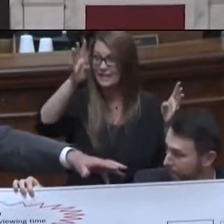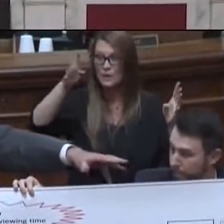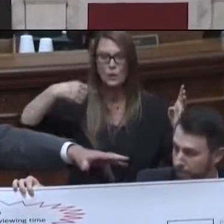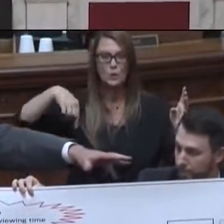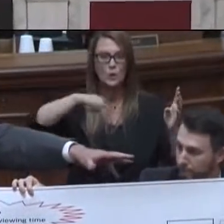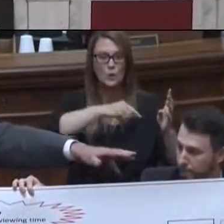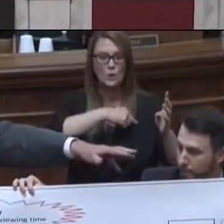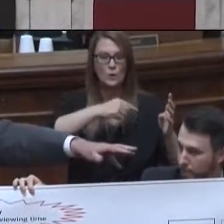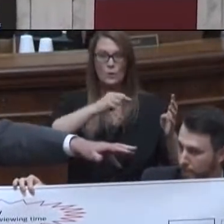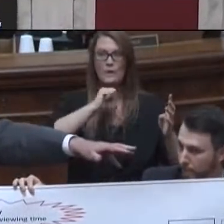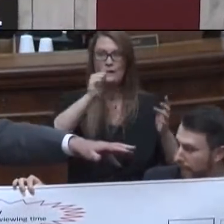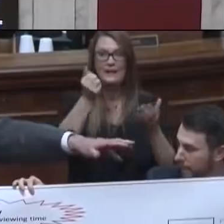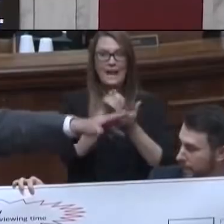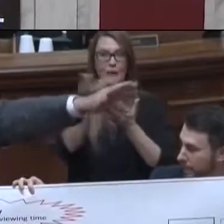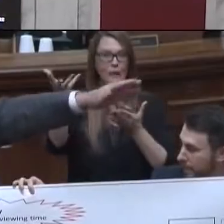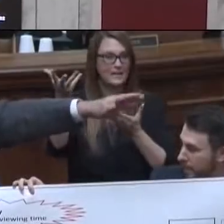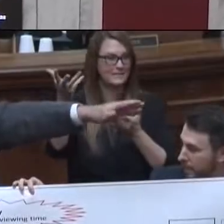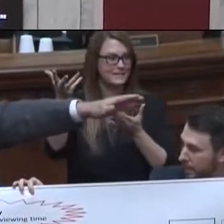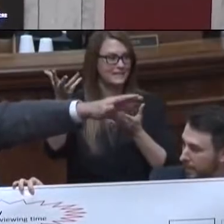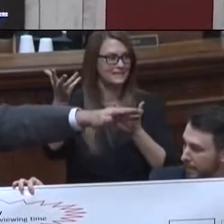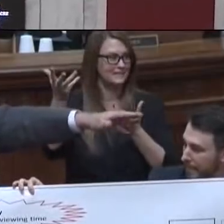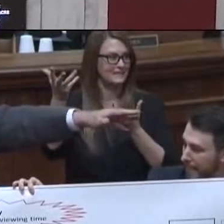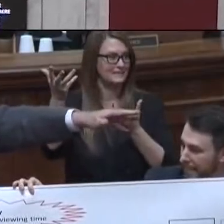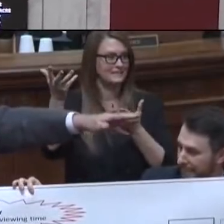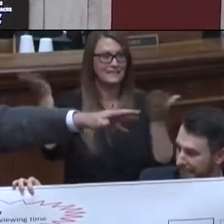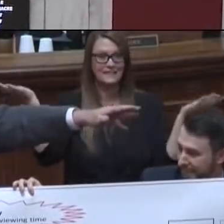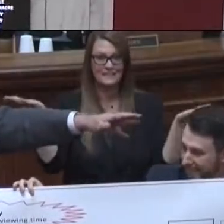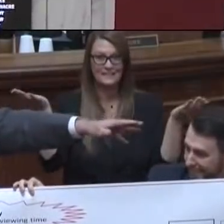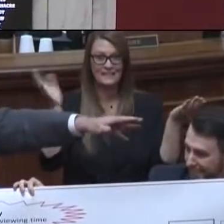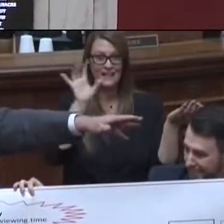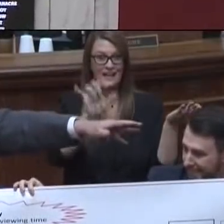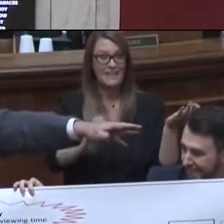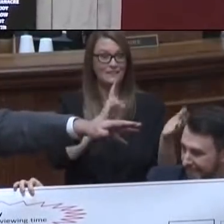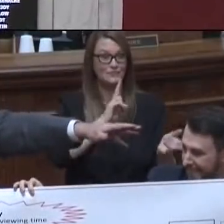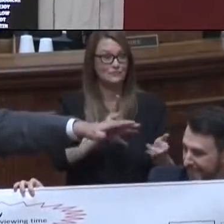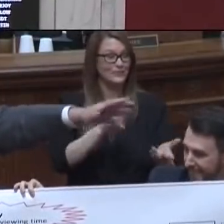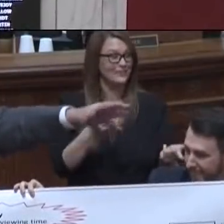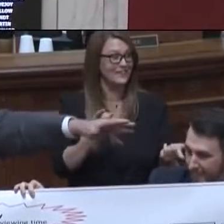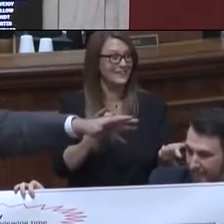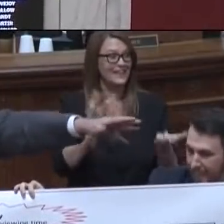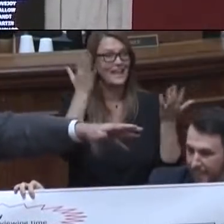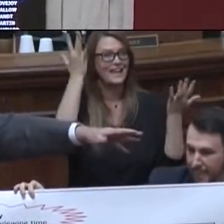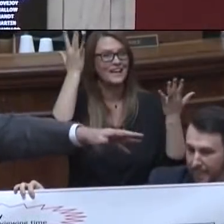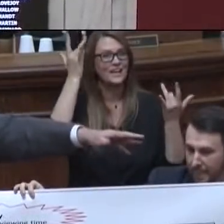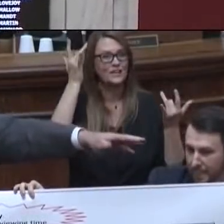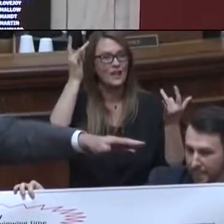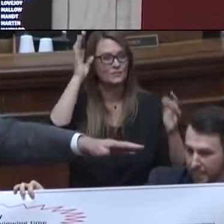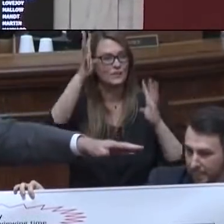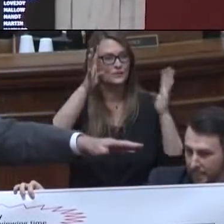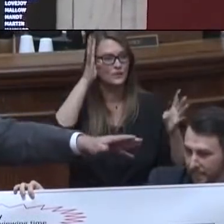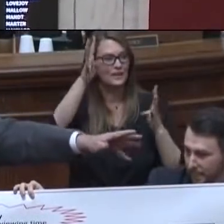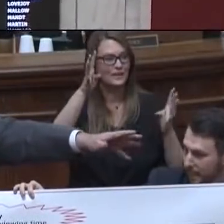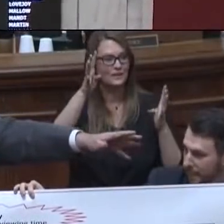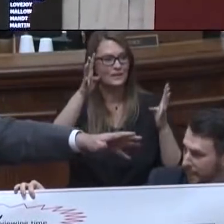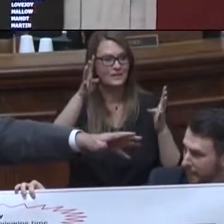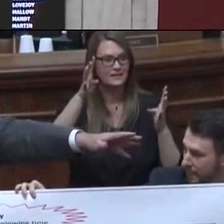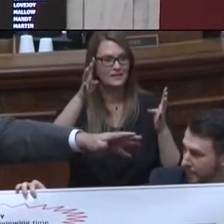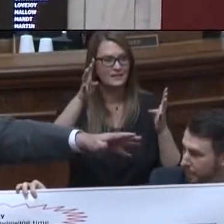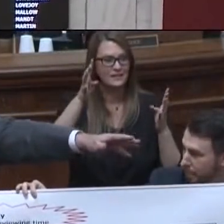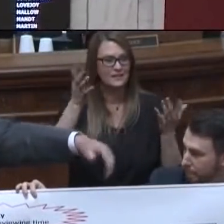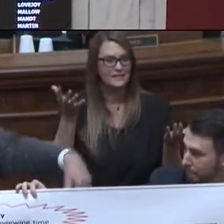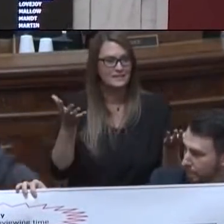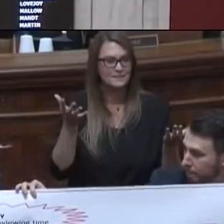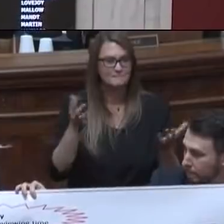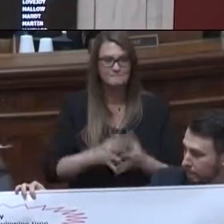would not waste. Honest to God, that's the truth. That's why it was created, so we would not waste.